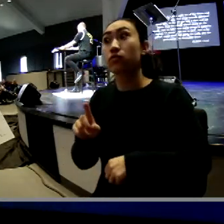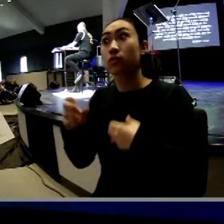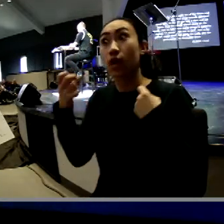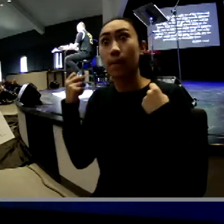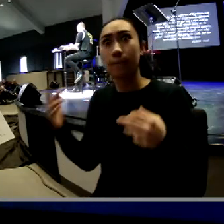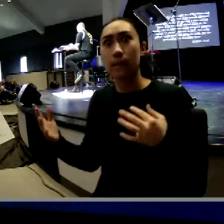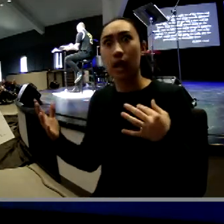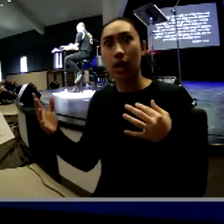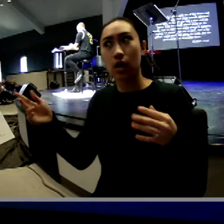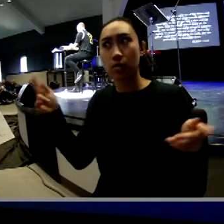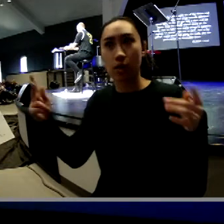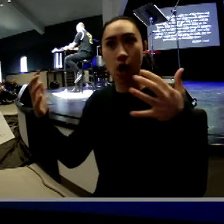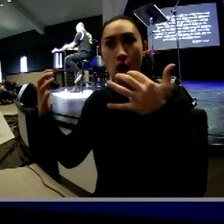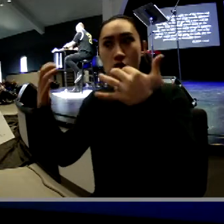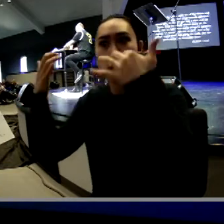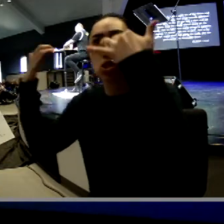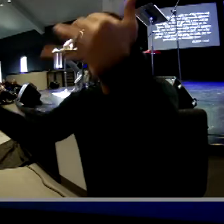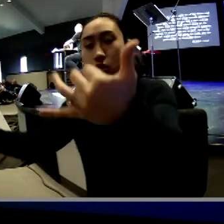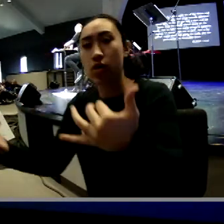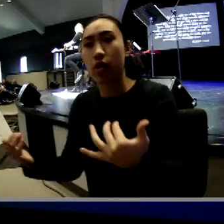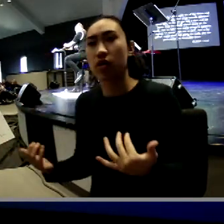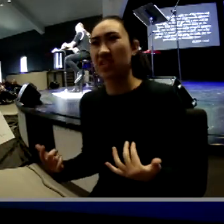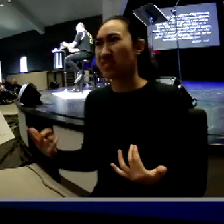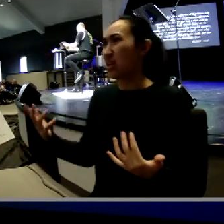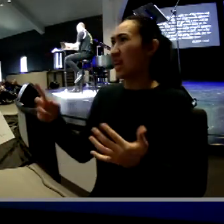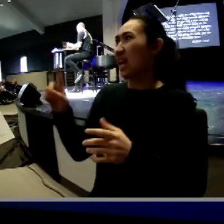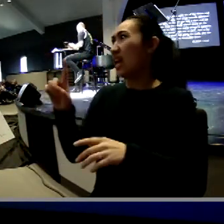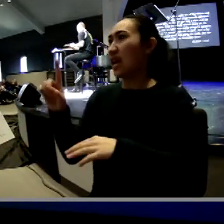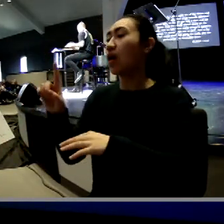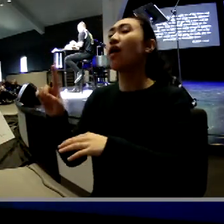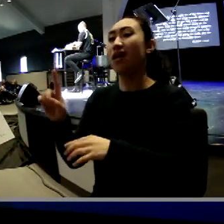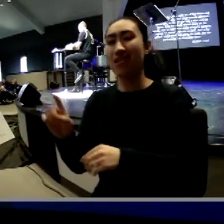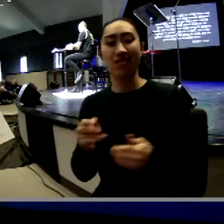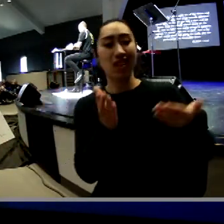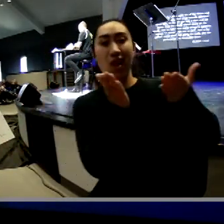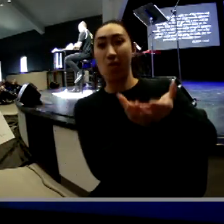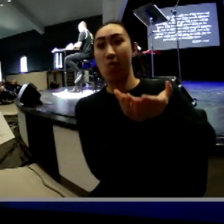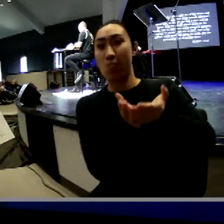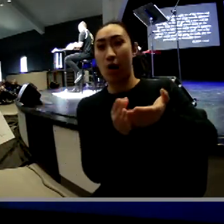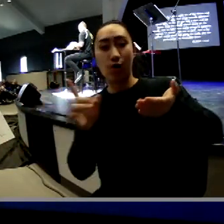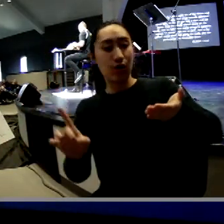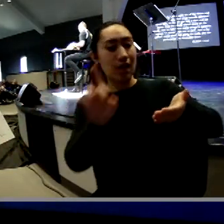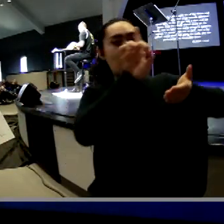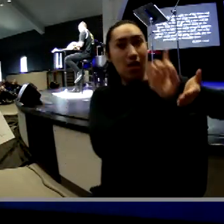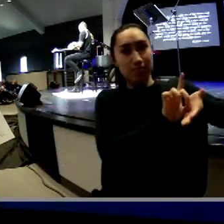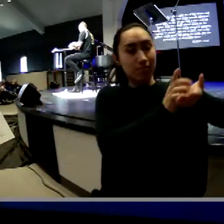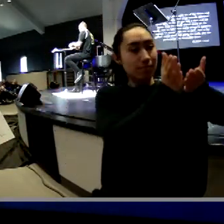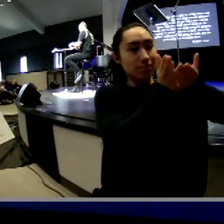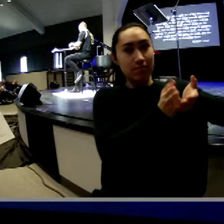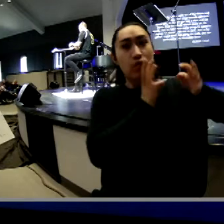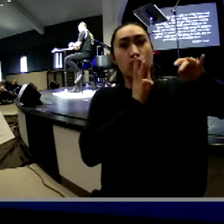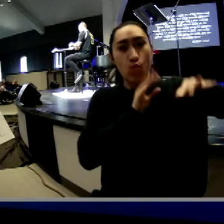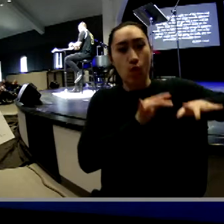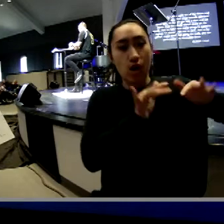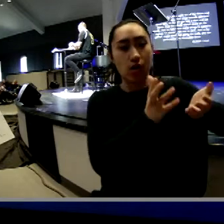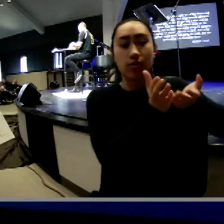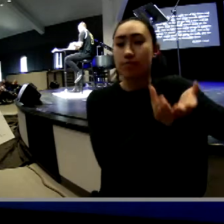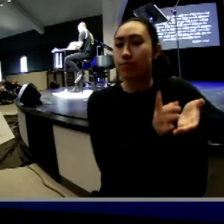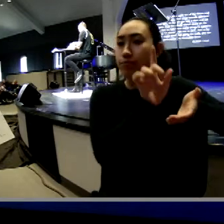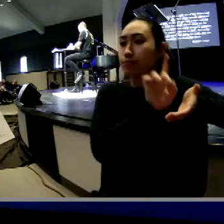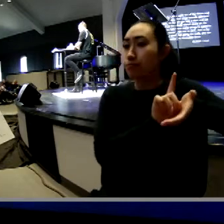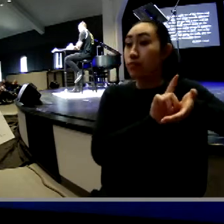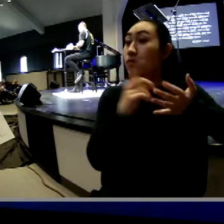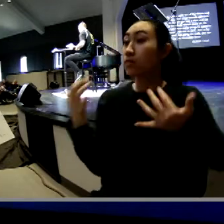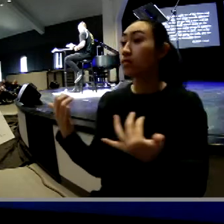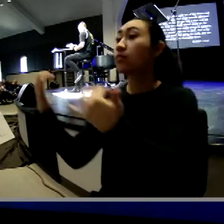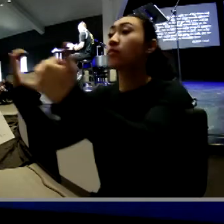him that he got into a boat and sat in it, while all the people stood on the shore. And when he told them things